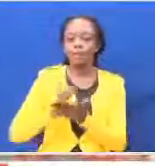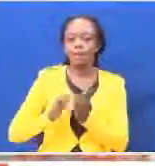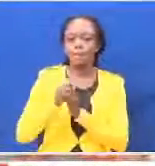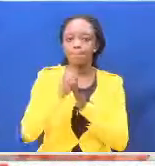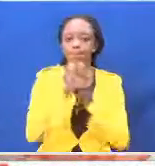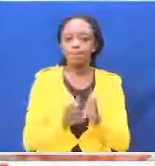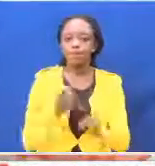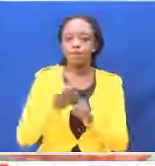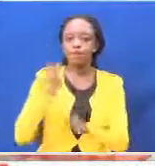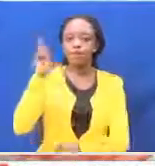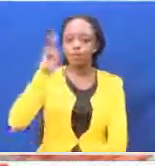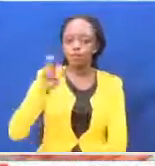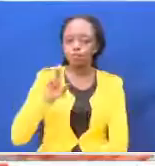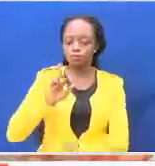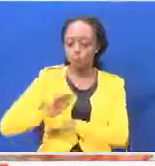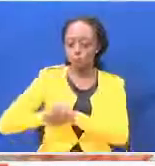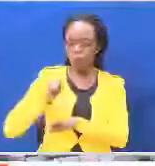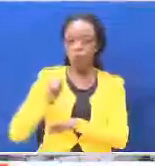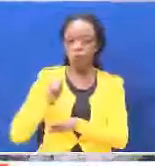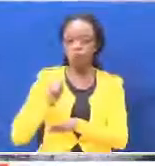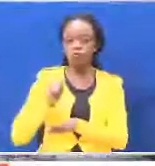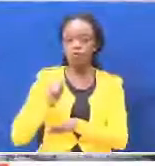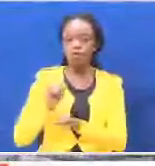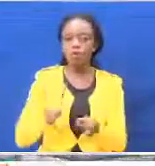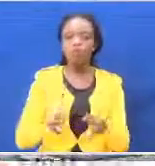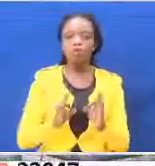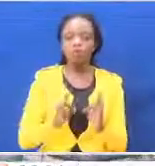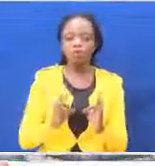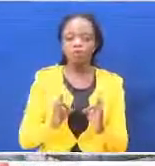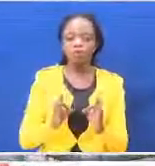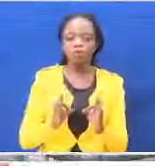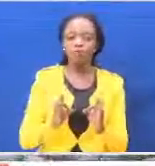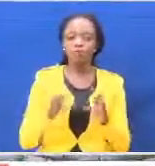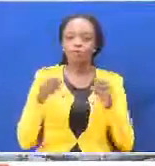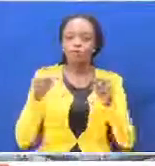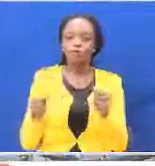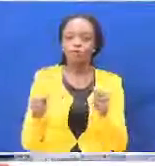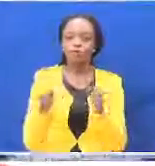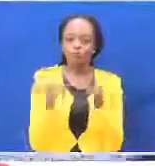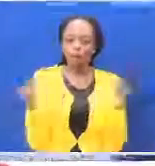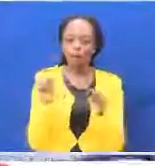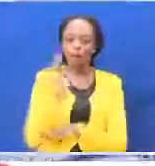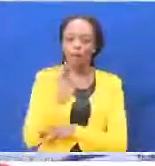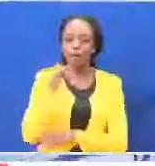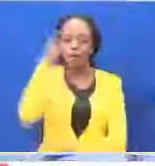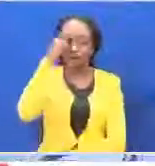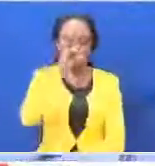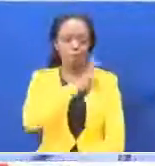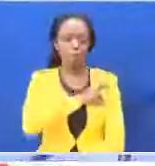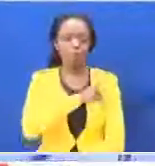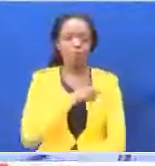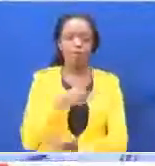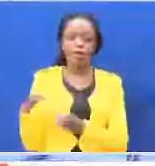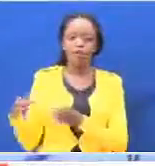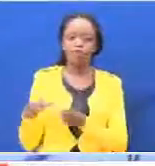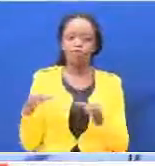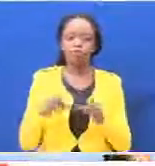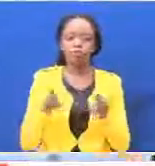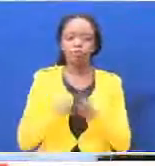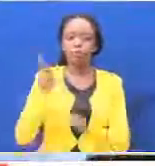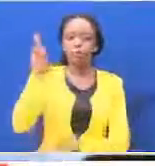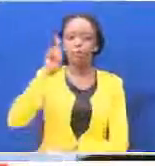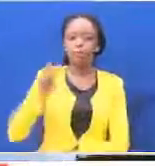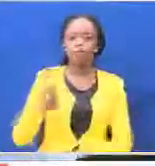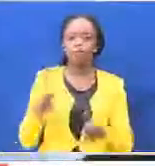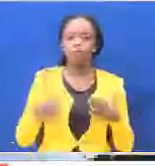from the region are calling upon for the Kenya officials to resolve their differences for the benefit of the party and the region.